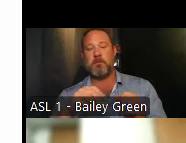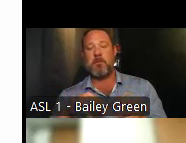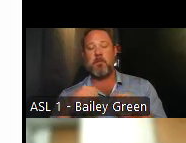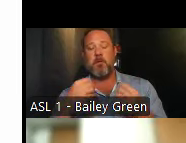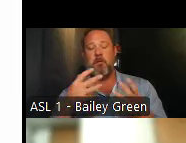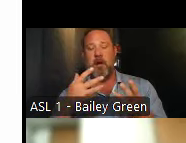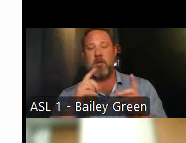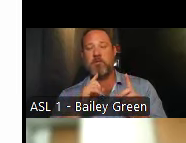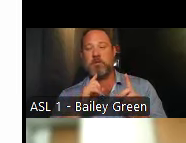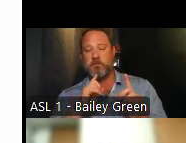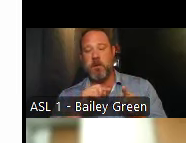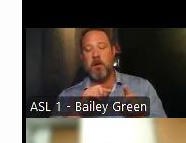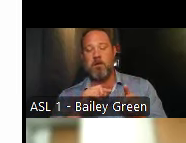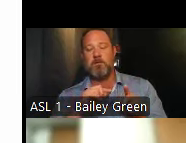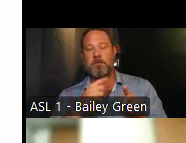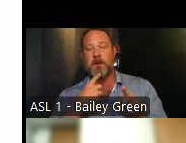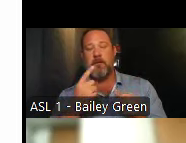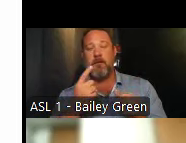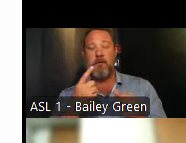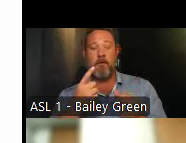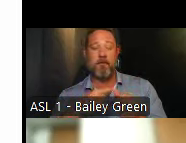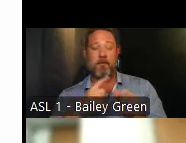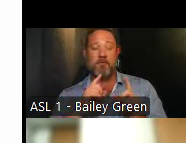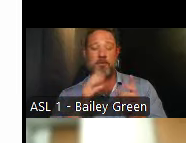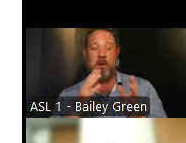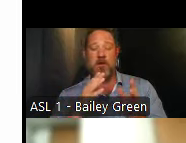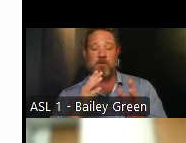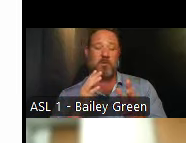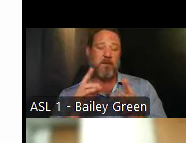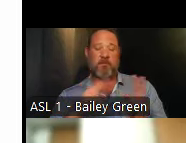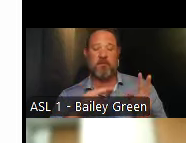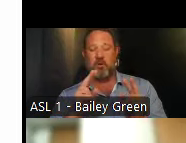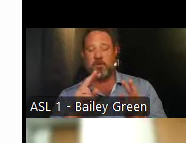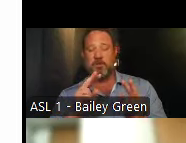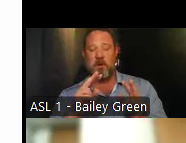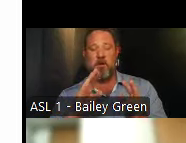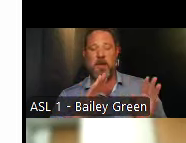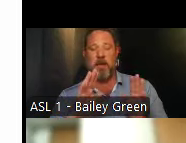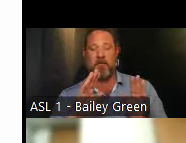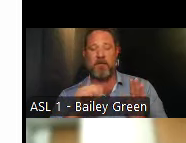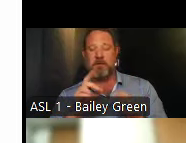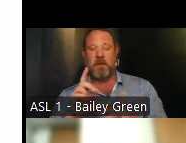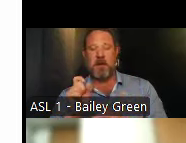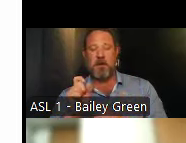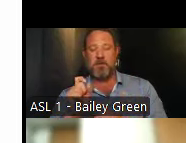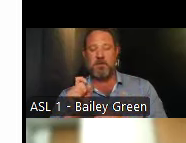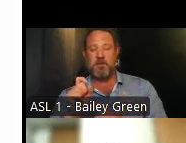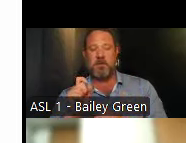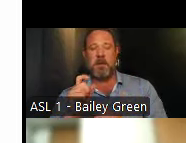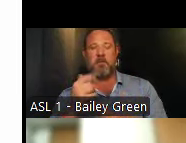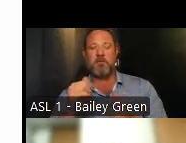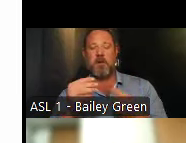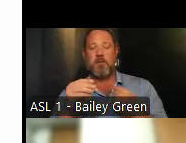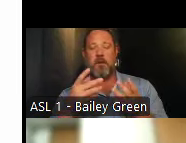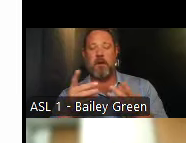that commentary saying that first responders would have to interpret behaviors and not diagnoses, and that they are trying to provide a definition